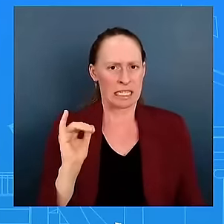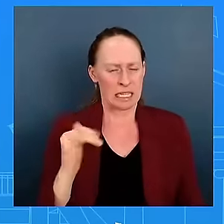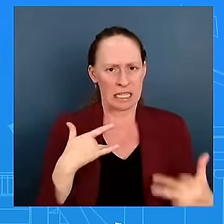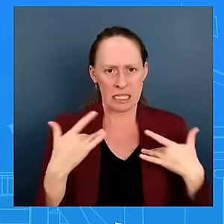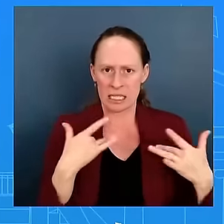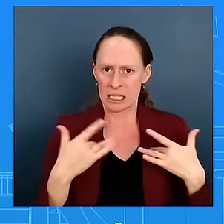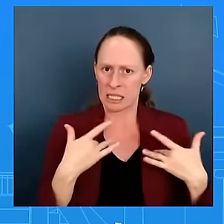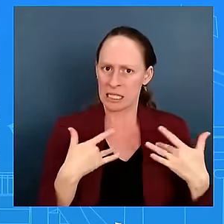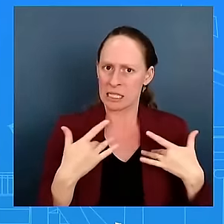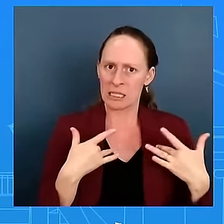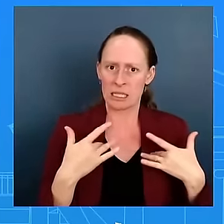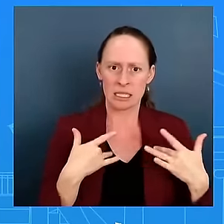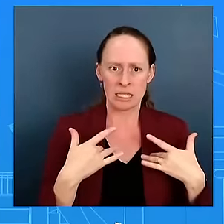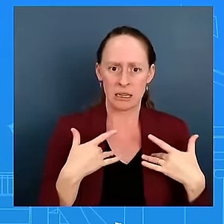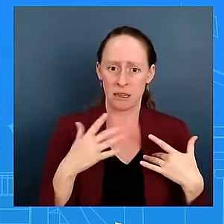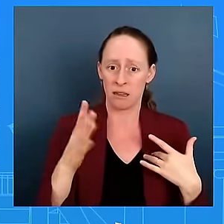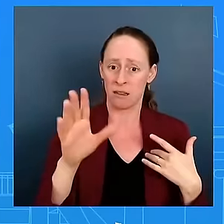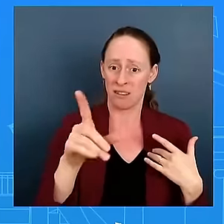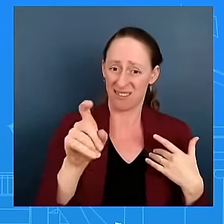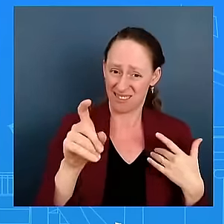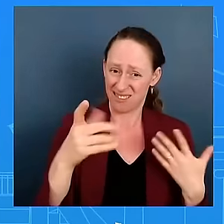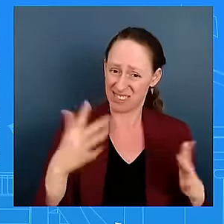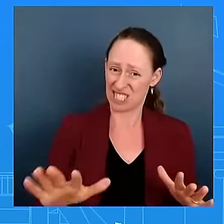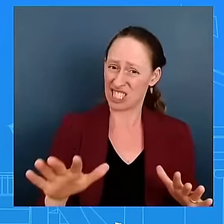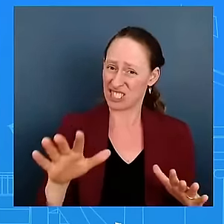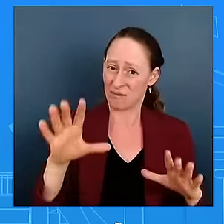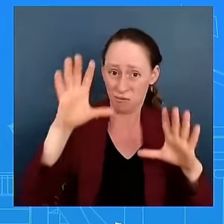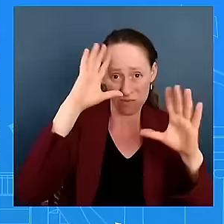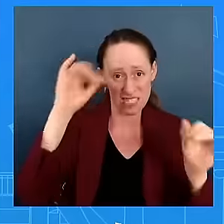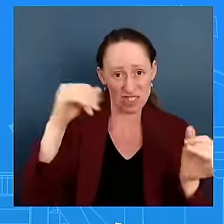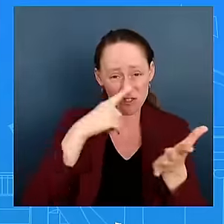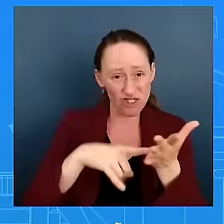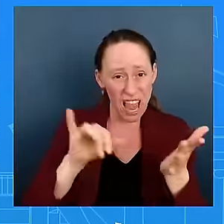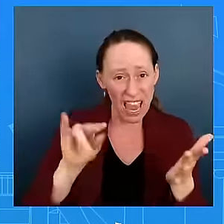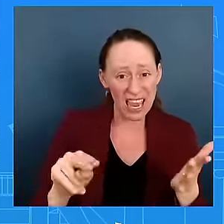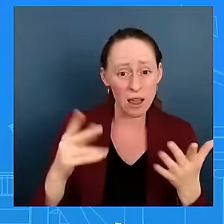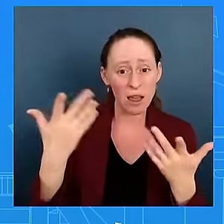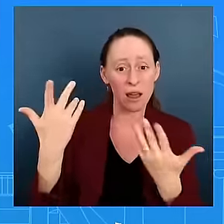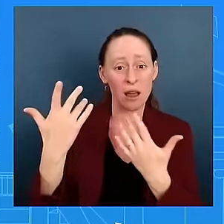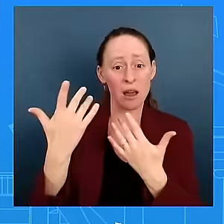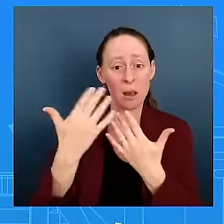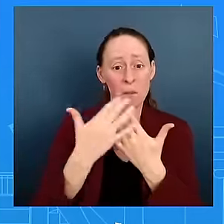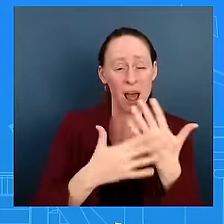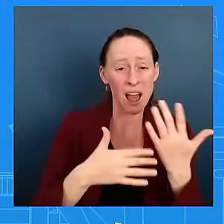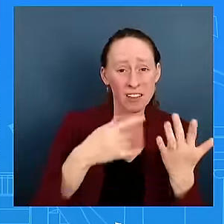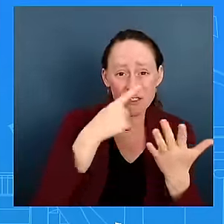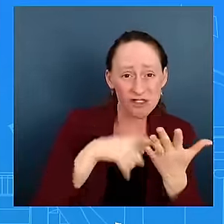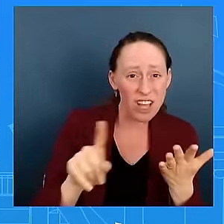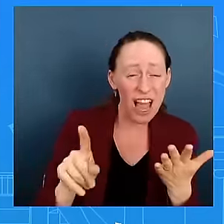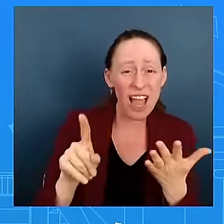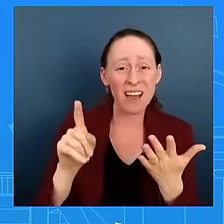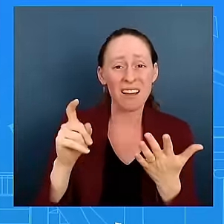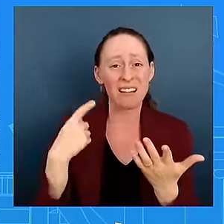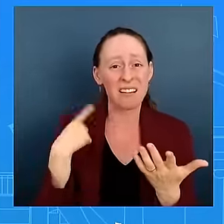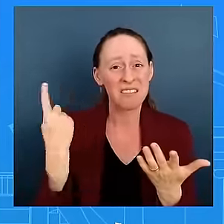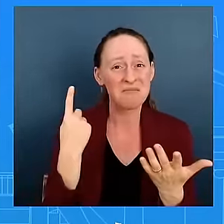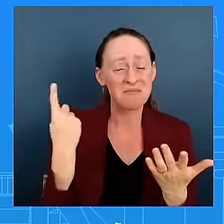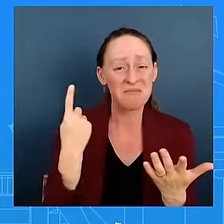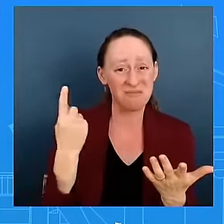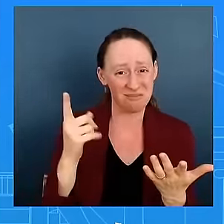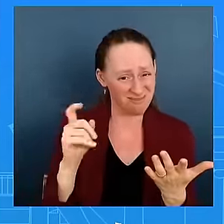Maybe blood work, maybe other things. Yeah. Because when he said he was seen, I certainly thought he had been physically seen, no. Not a phone check. No.